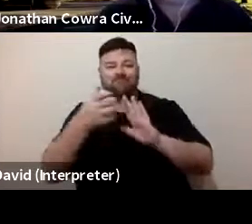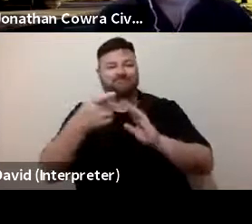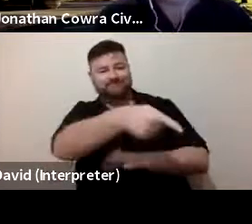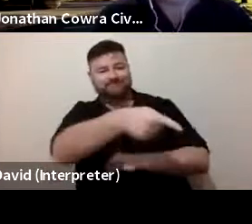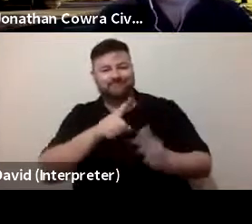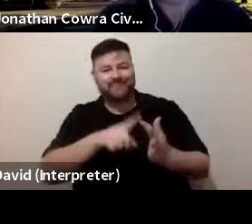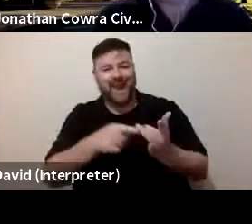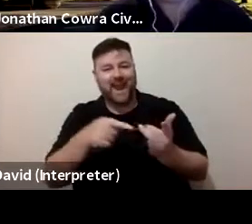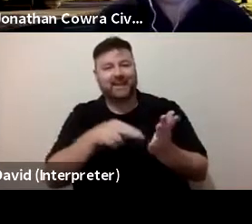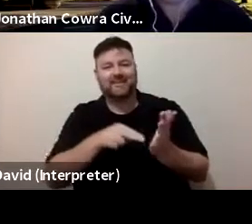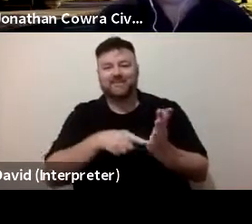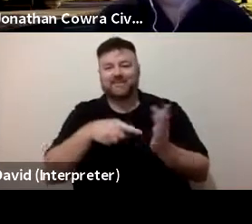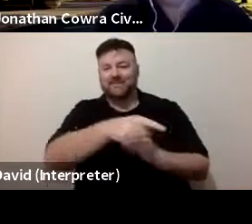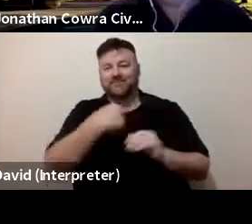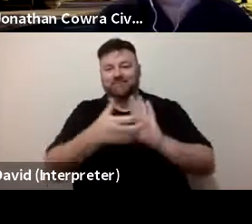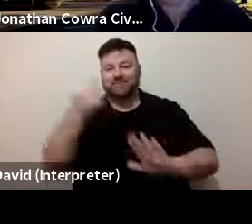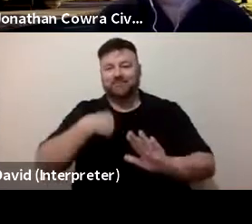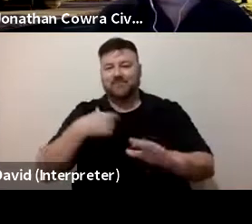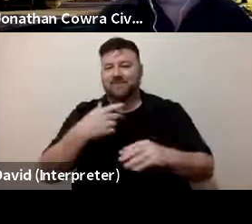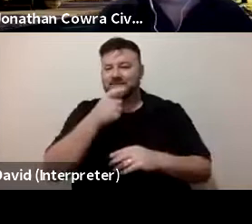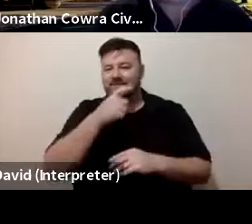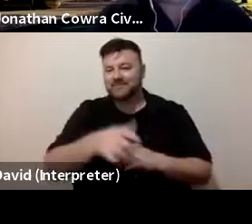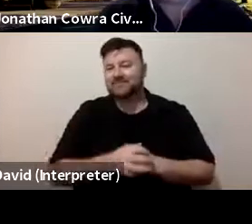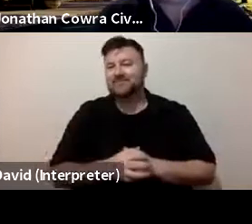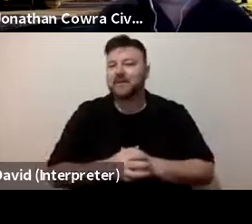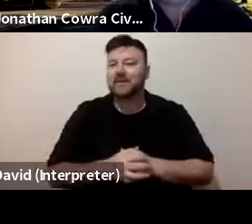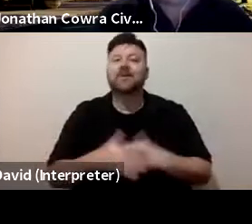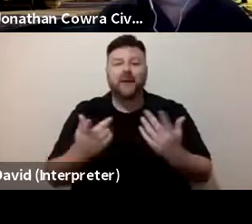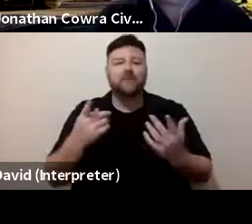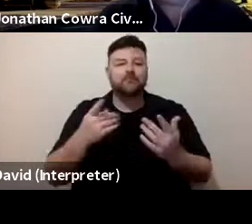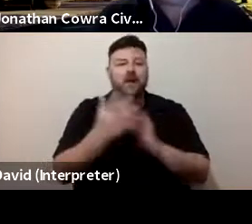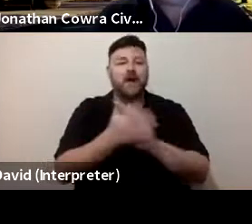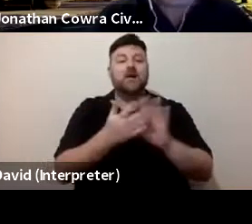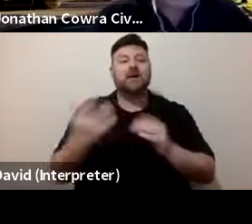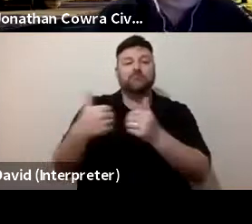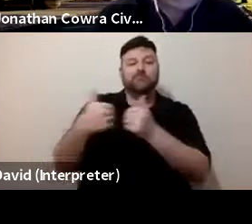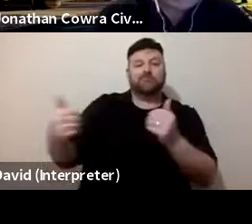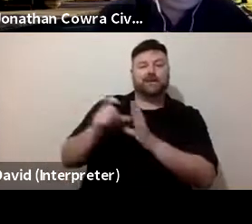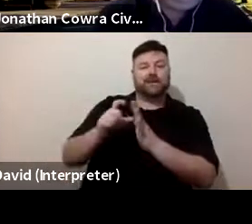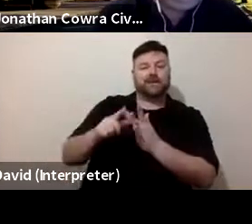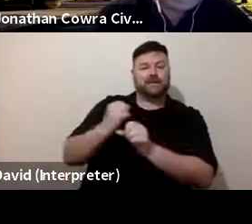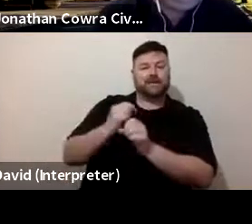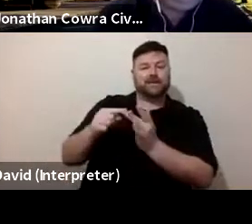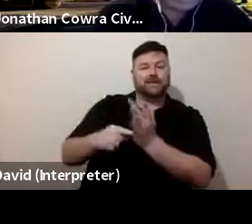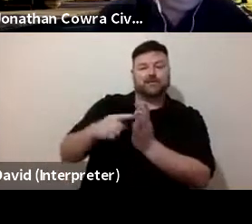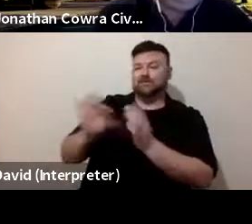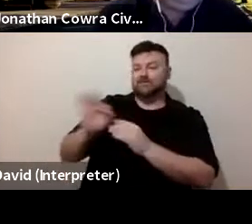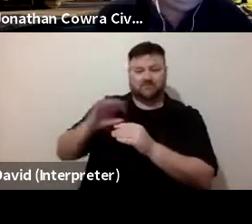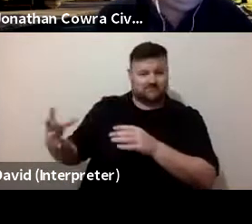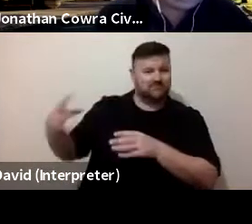But instead of being, you know, somewhat sitting on the outside, that it's a central part of the programming and presentation